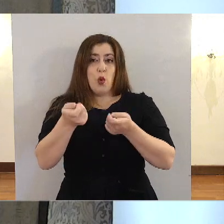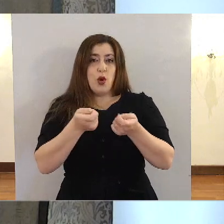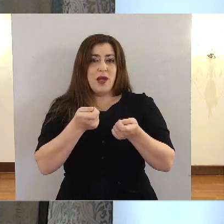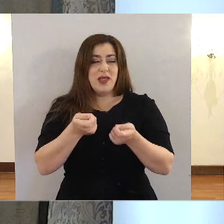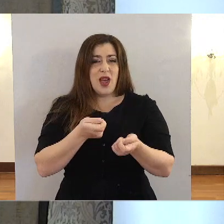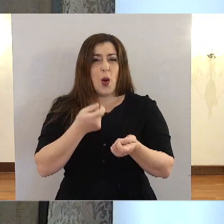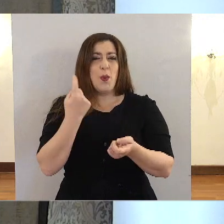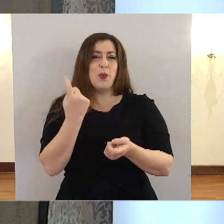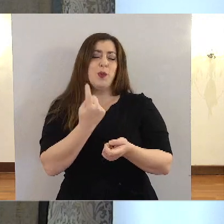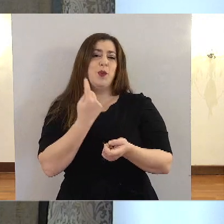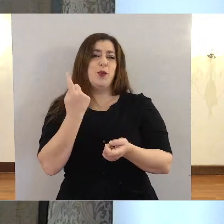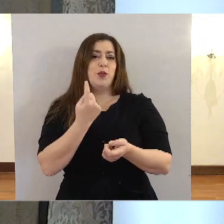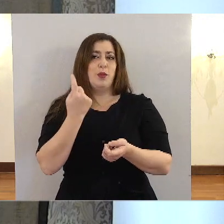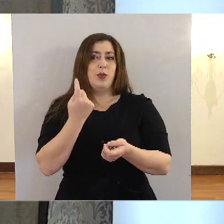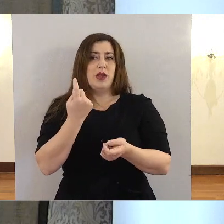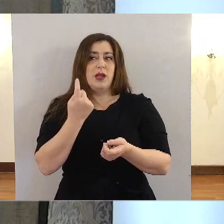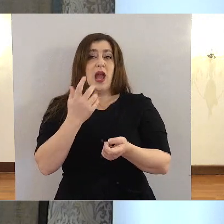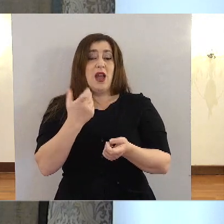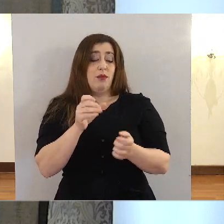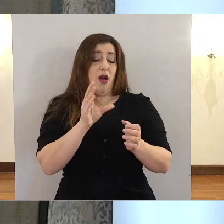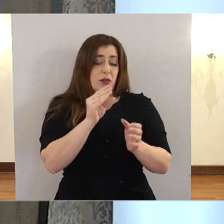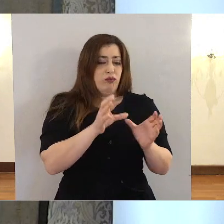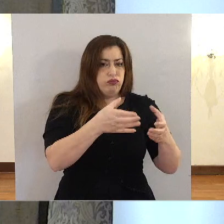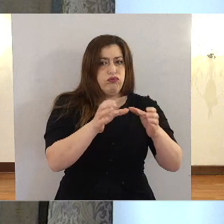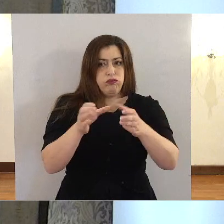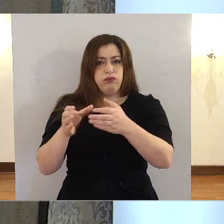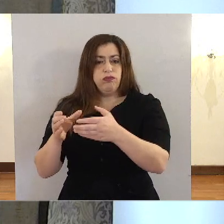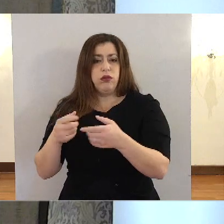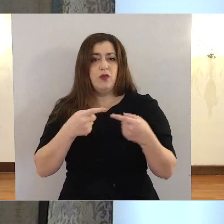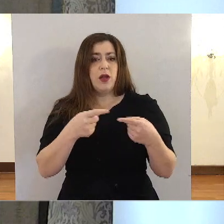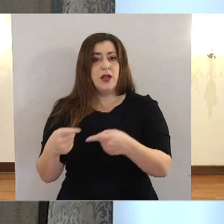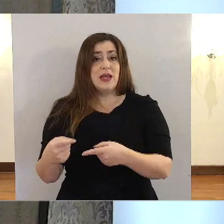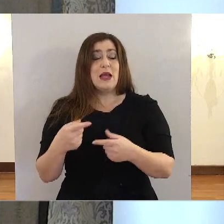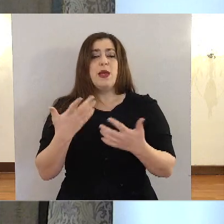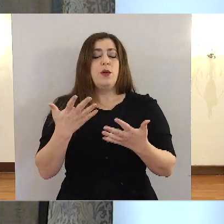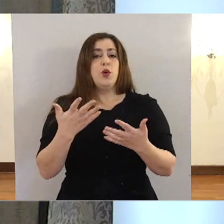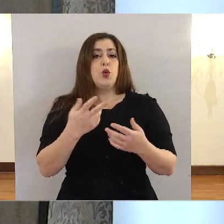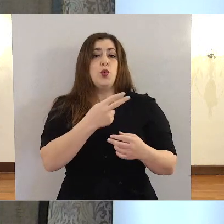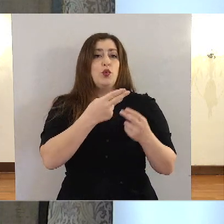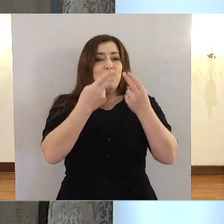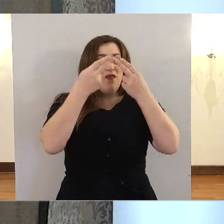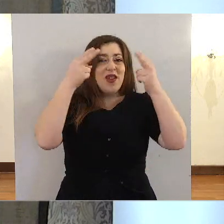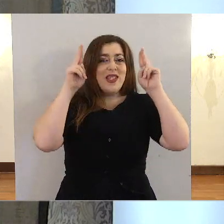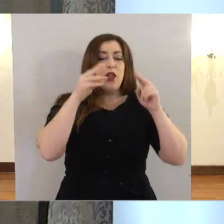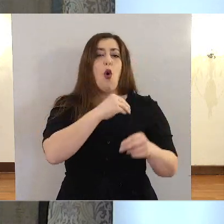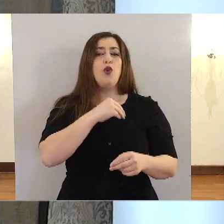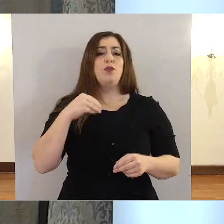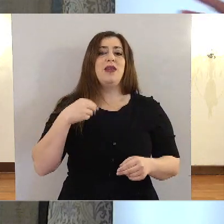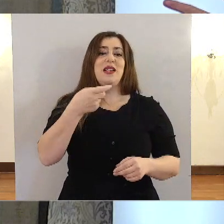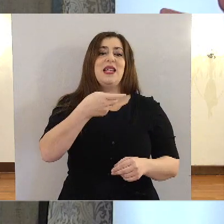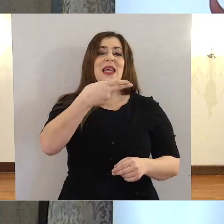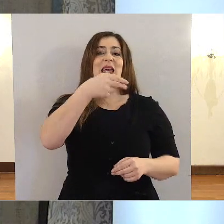some great organizers, great collaborators, including the Ghent University Hospital. Gabby will surely take us